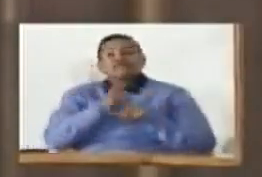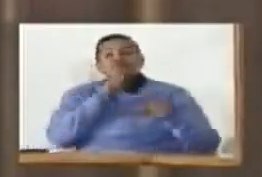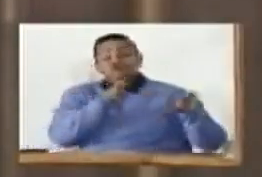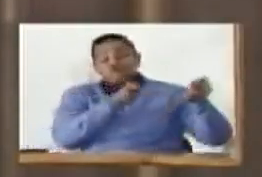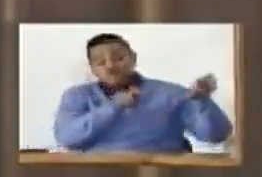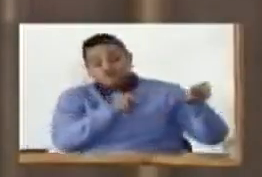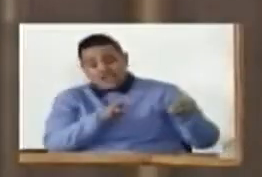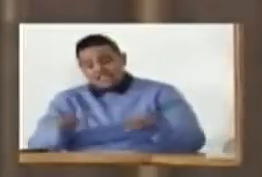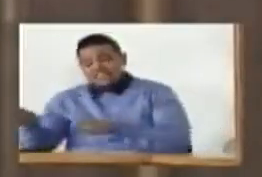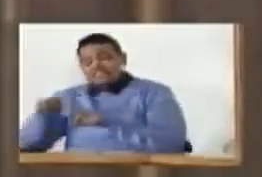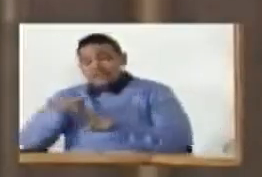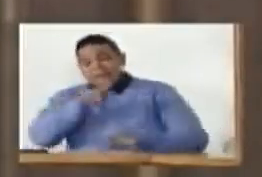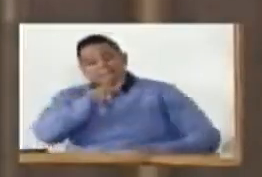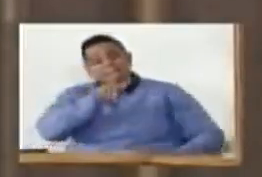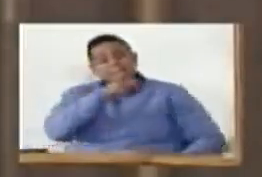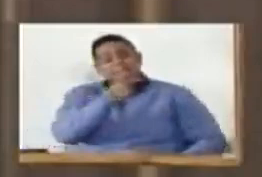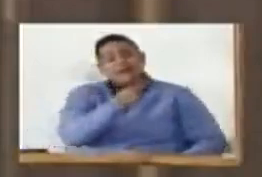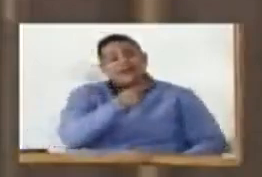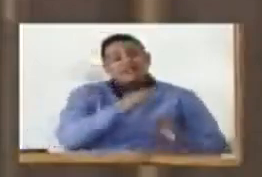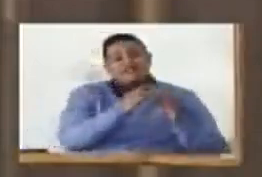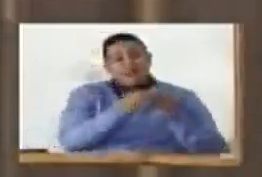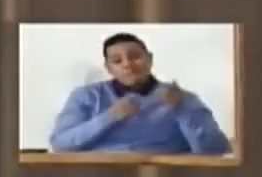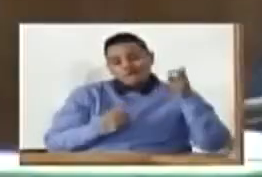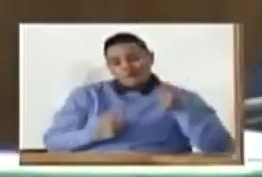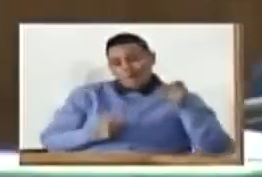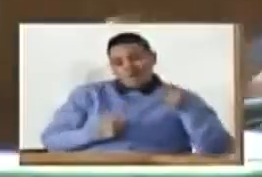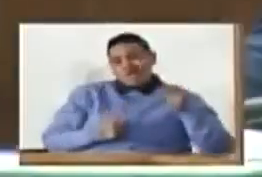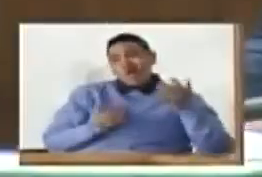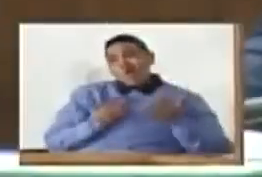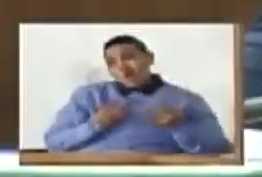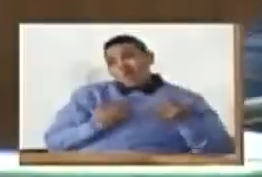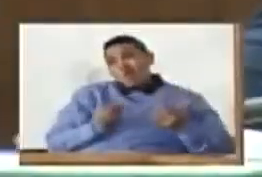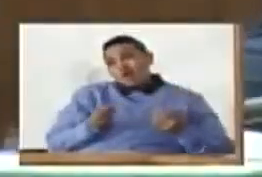transition PATH families from welfare to work.